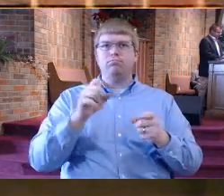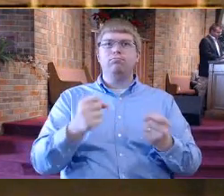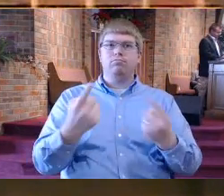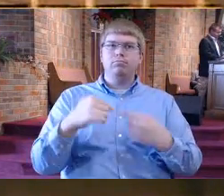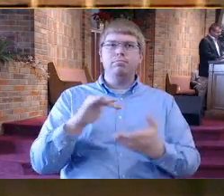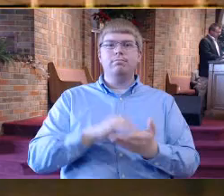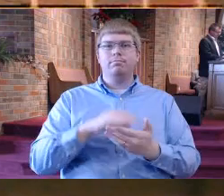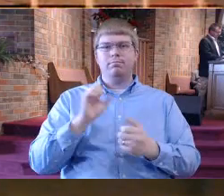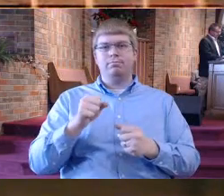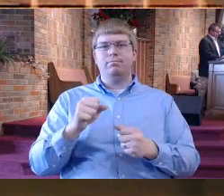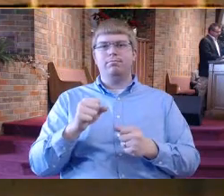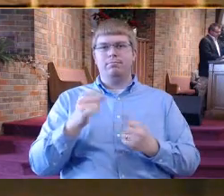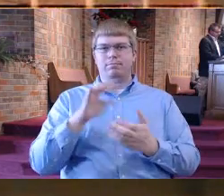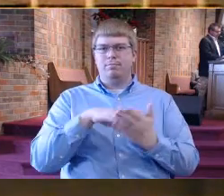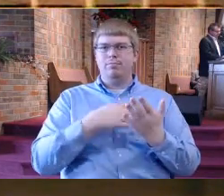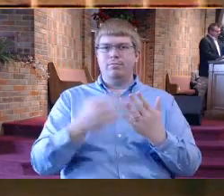schedule.